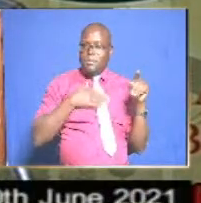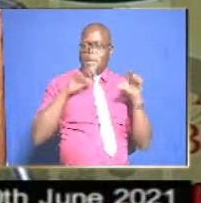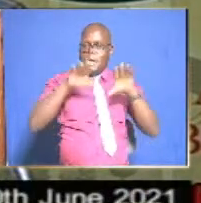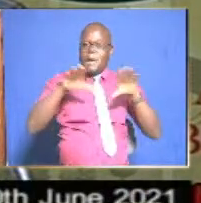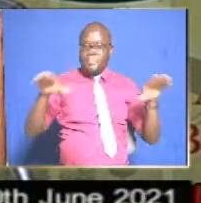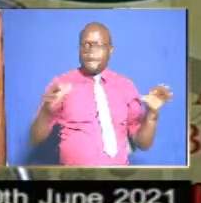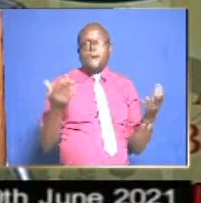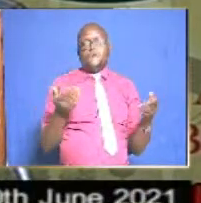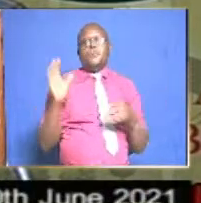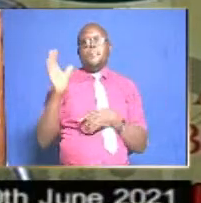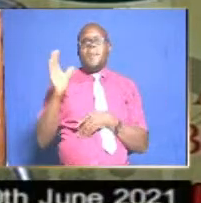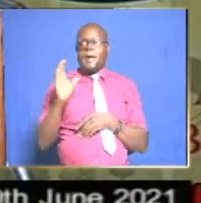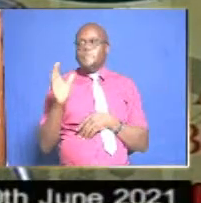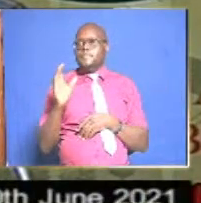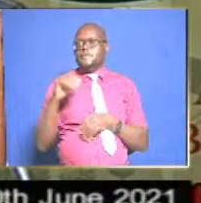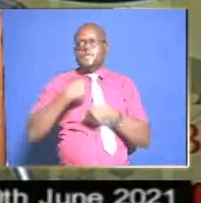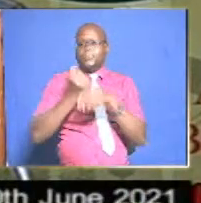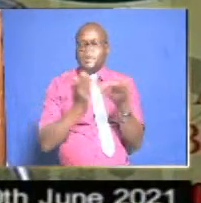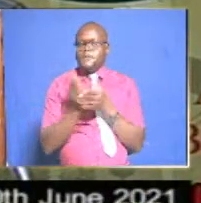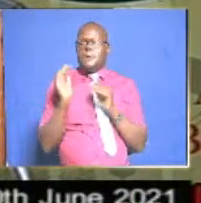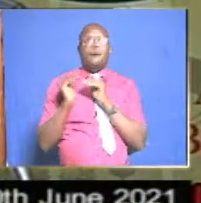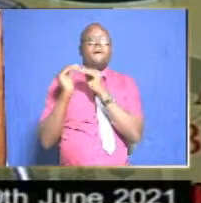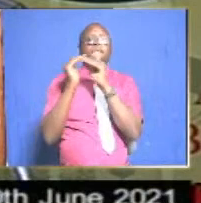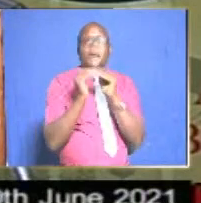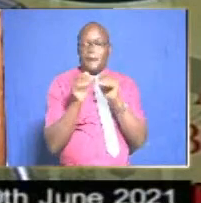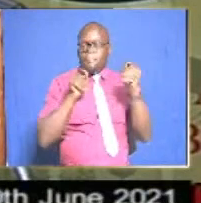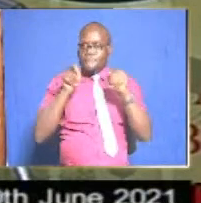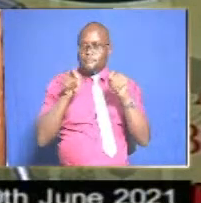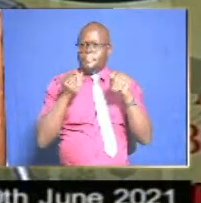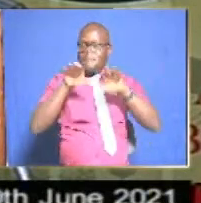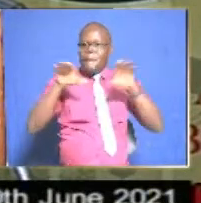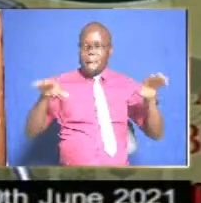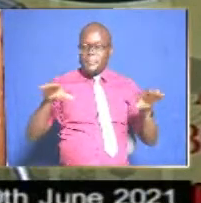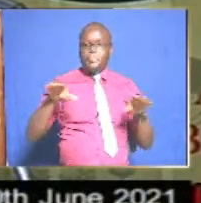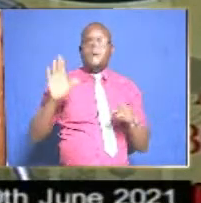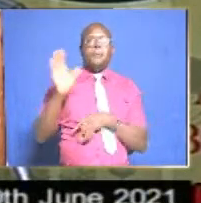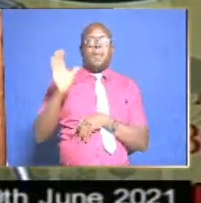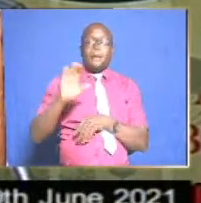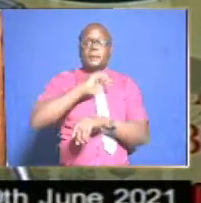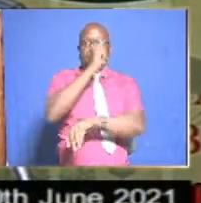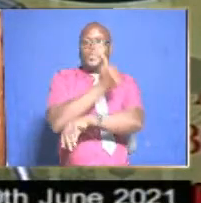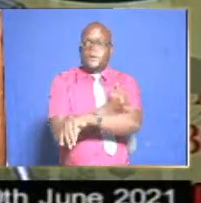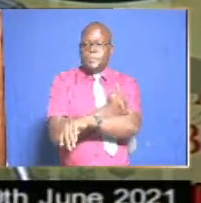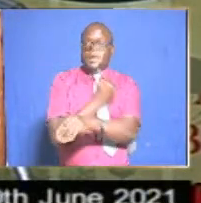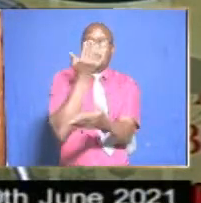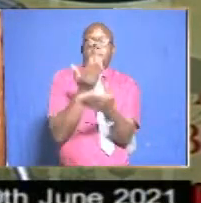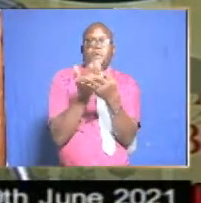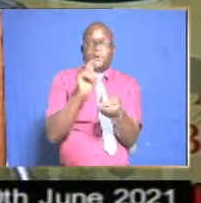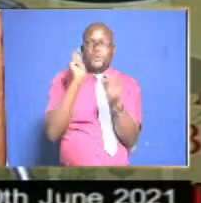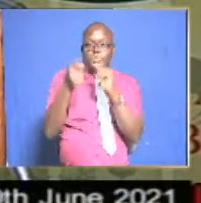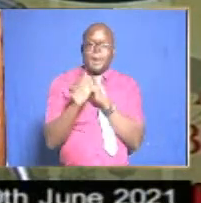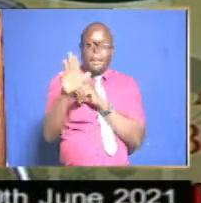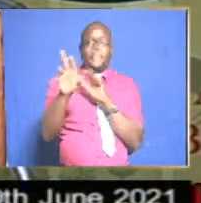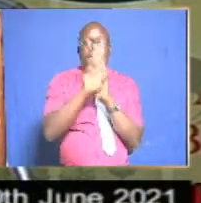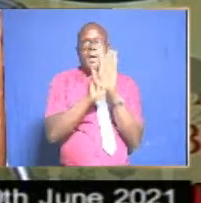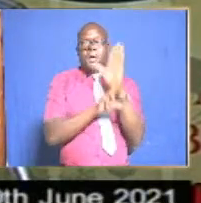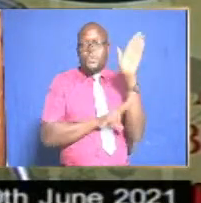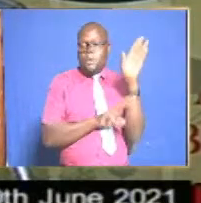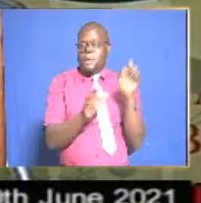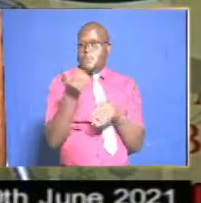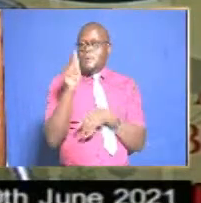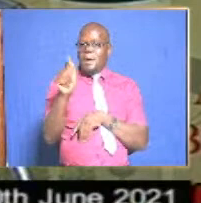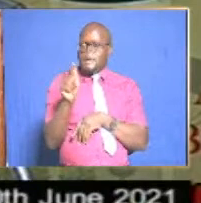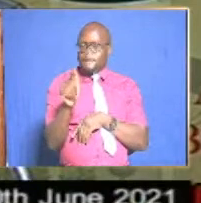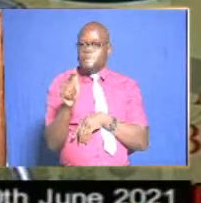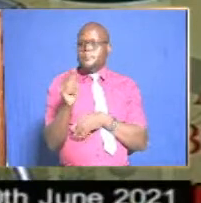and ensure fair administrative actions by the Capital Markets Authority, I propose to amend the Capital Markets Act to